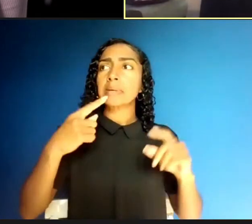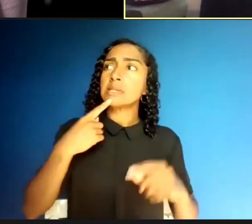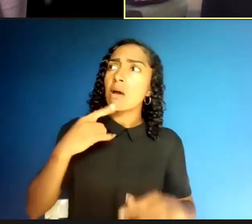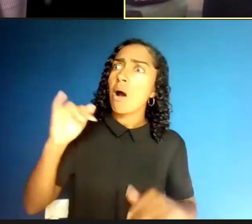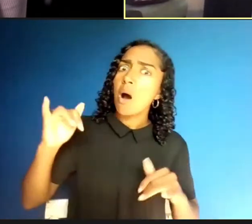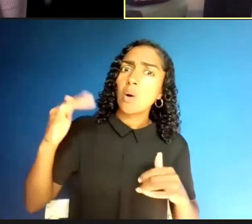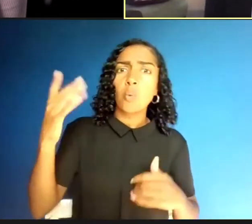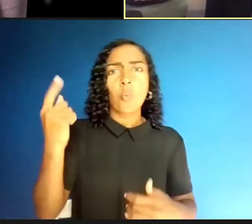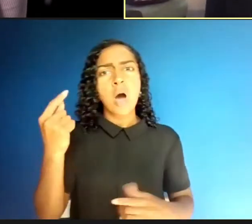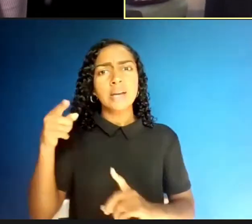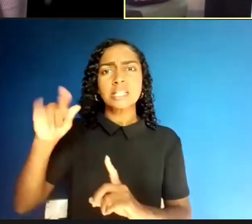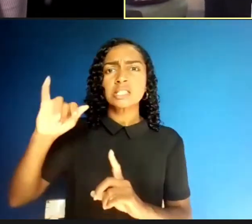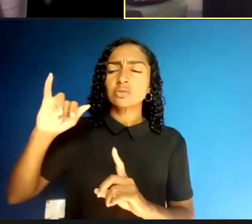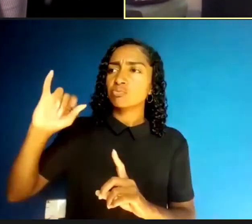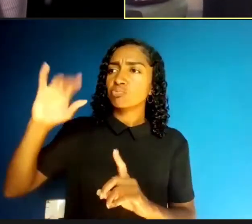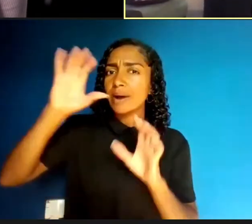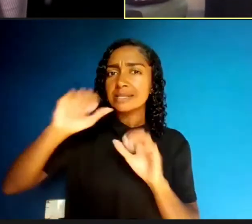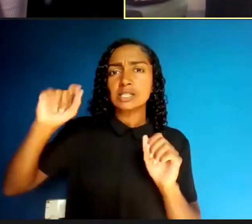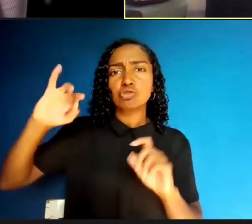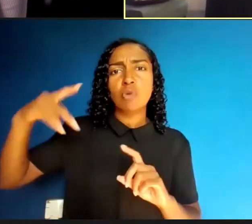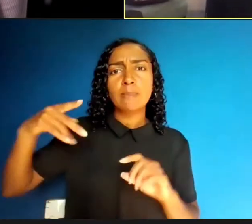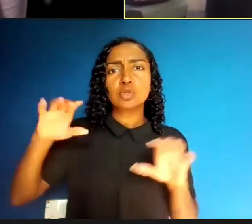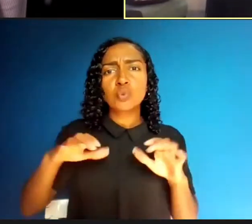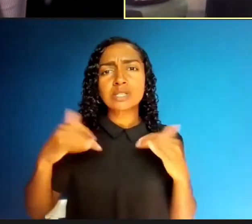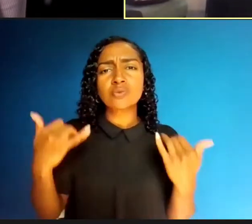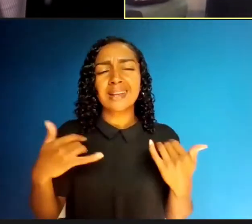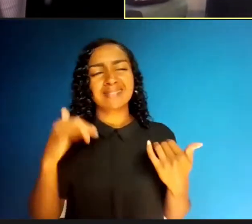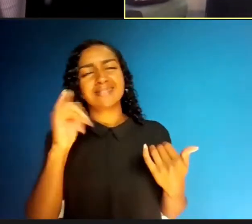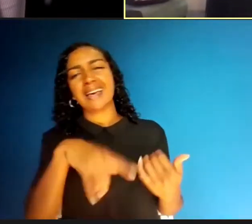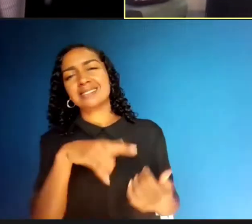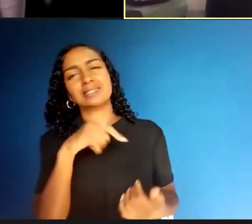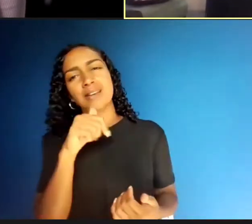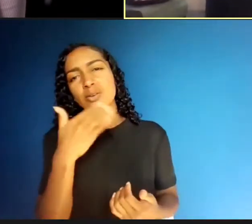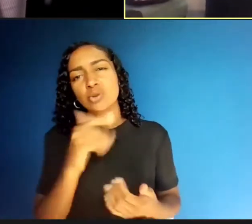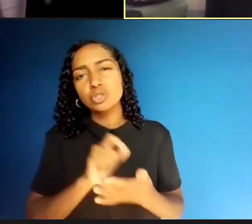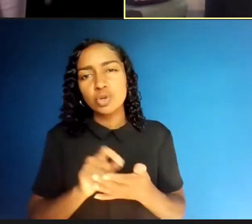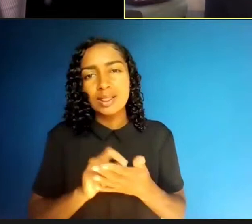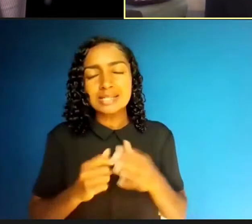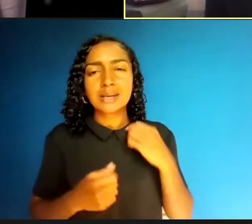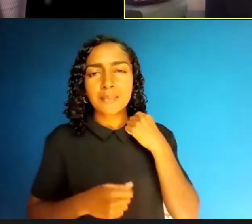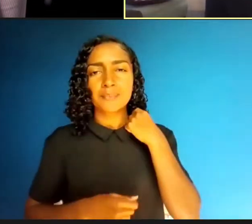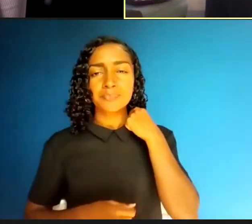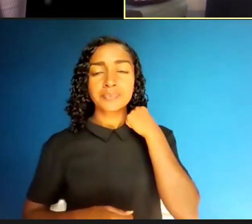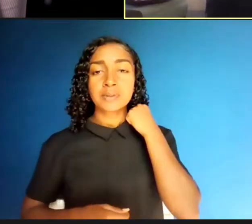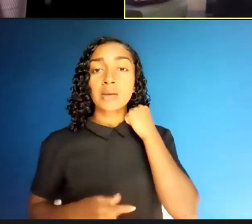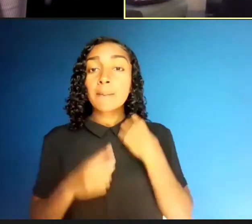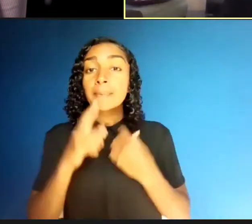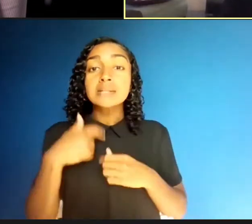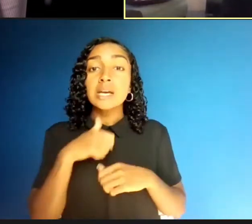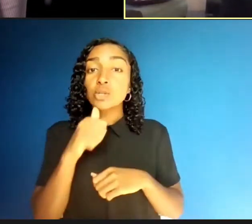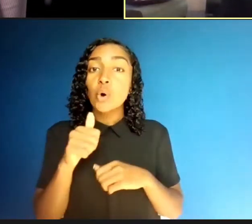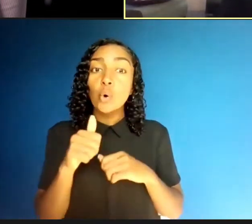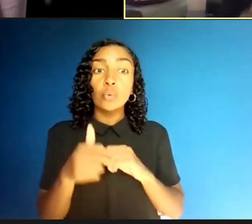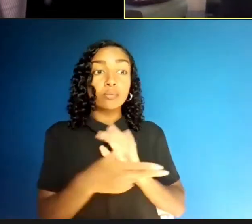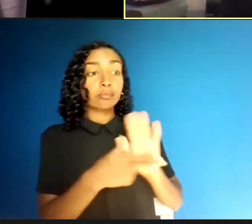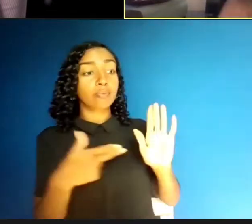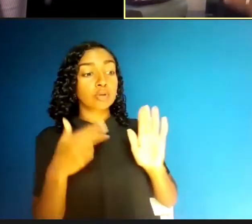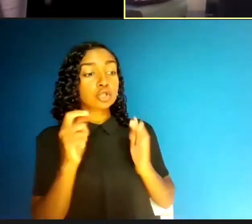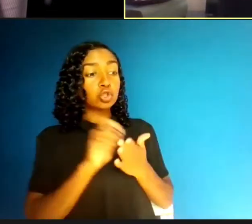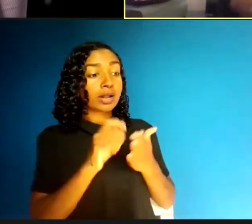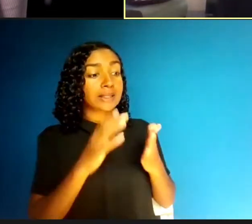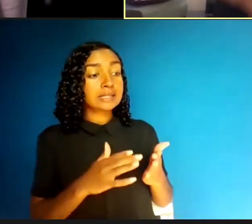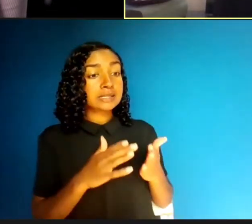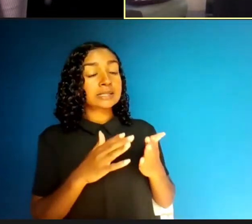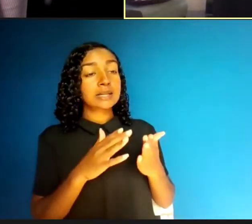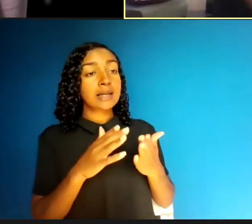And to me, that's not good journalism. I'm happy about the fact that I don't claim the journalism label and claim the comedian label means I'm